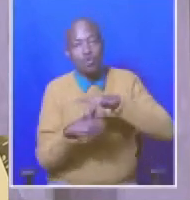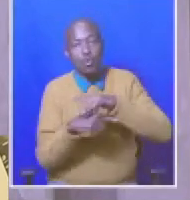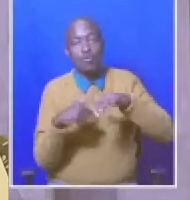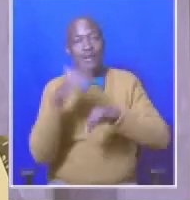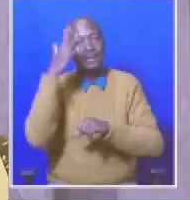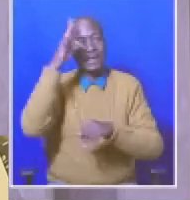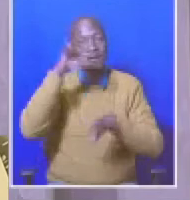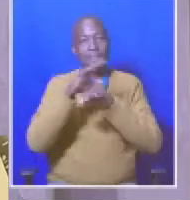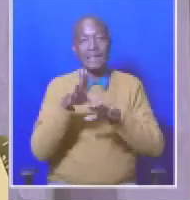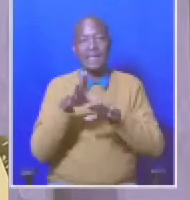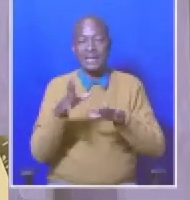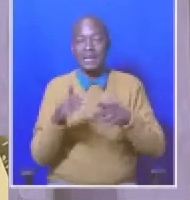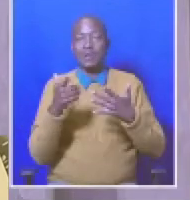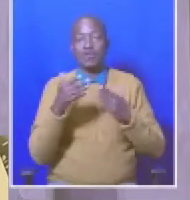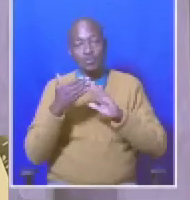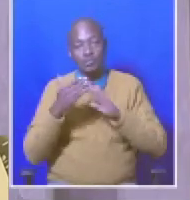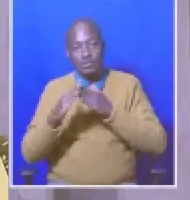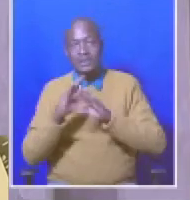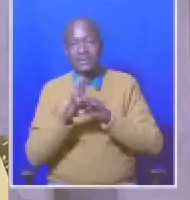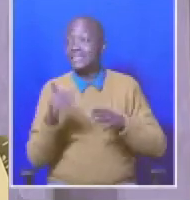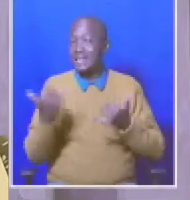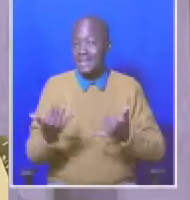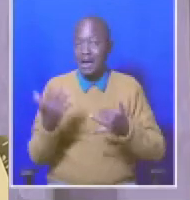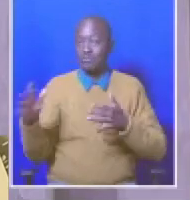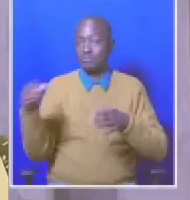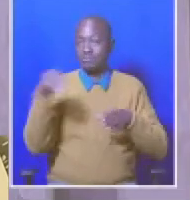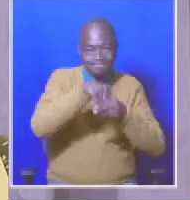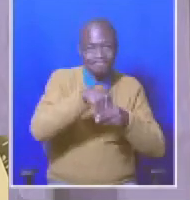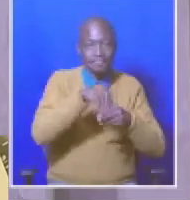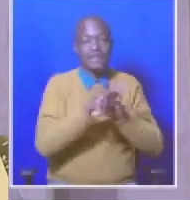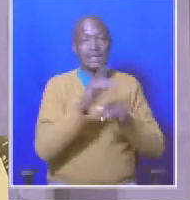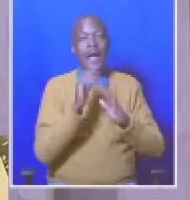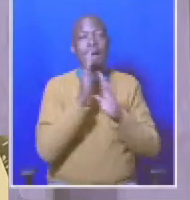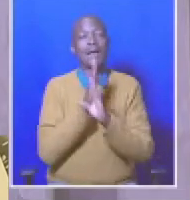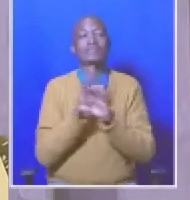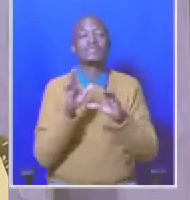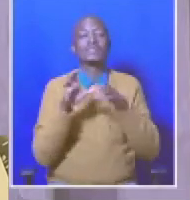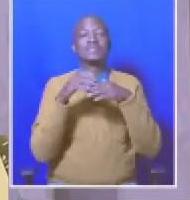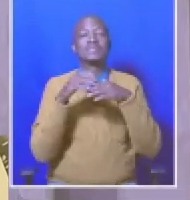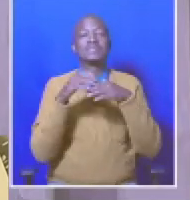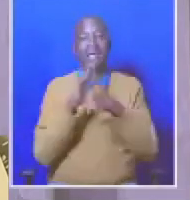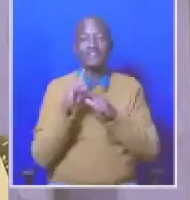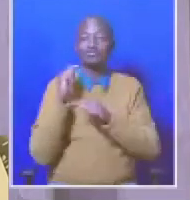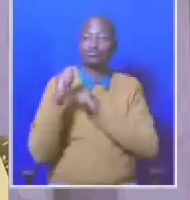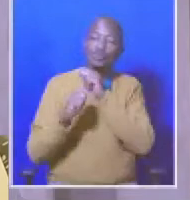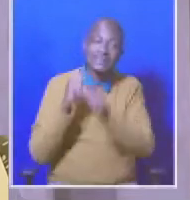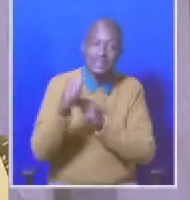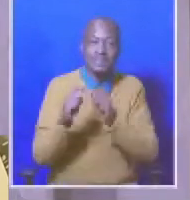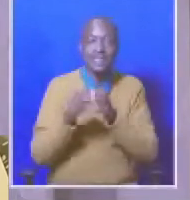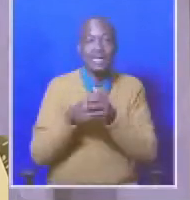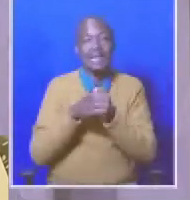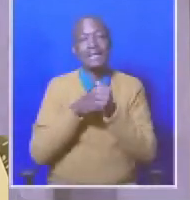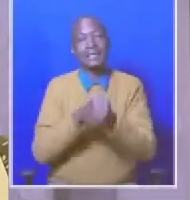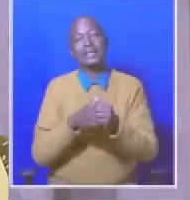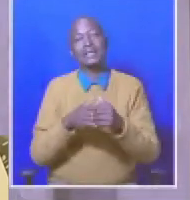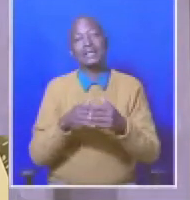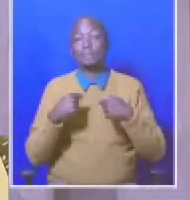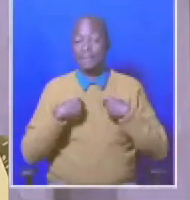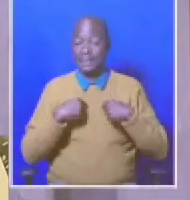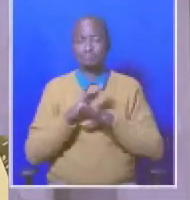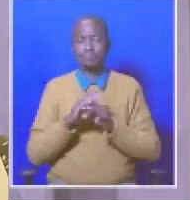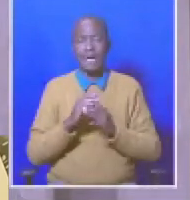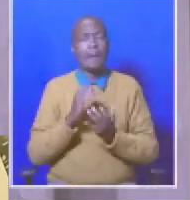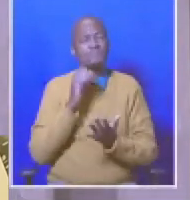communities. We are now bringing in the private sector, in rural areas, even traditional leaders. And I'm convinced